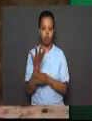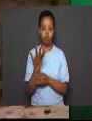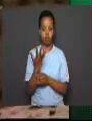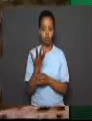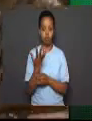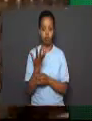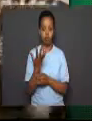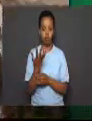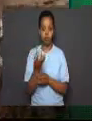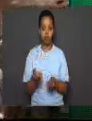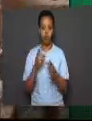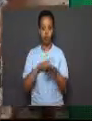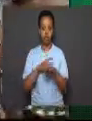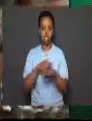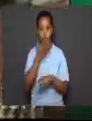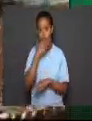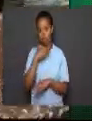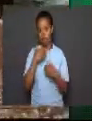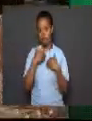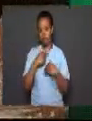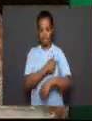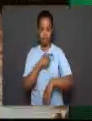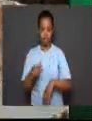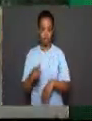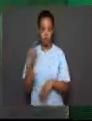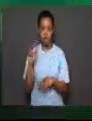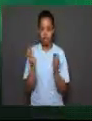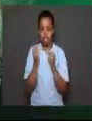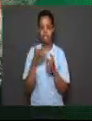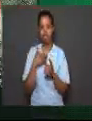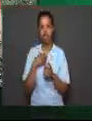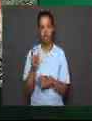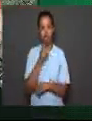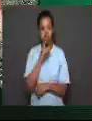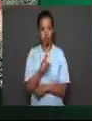is significantly warmer or colder.